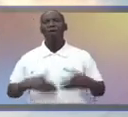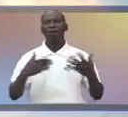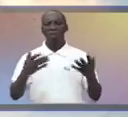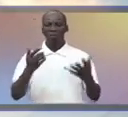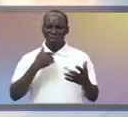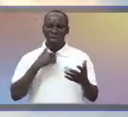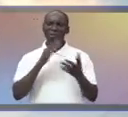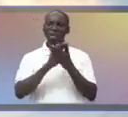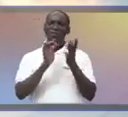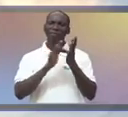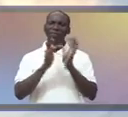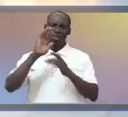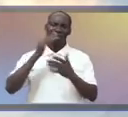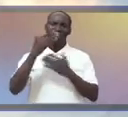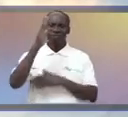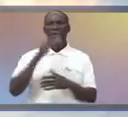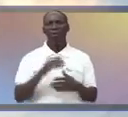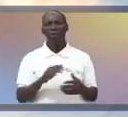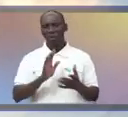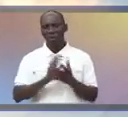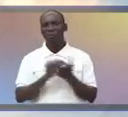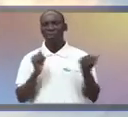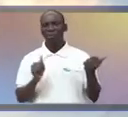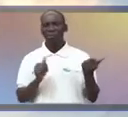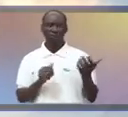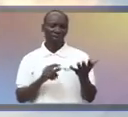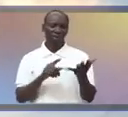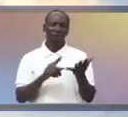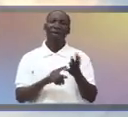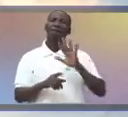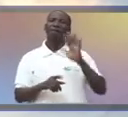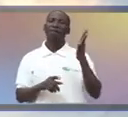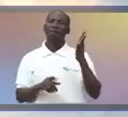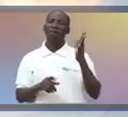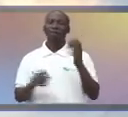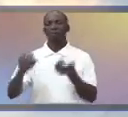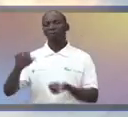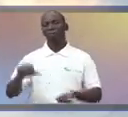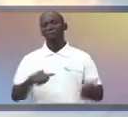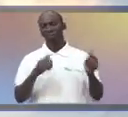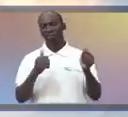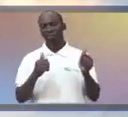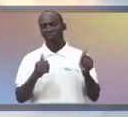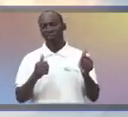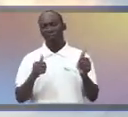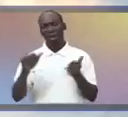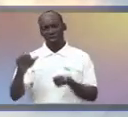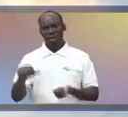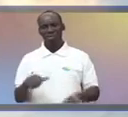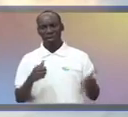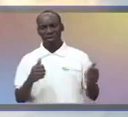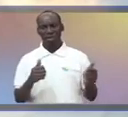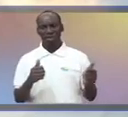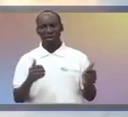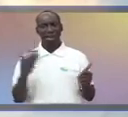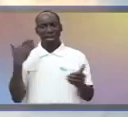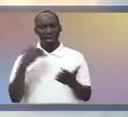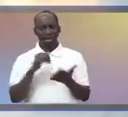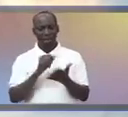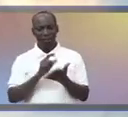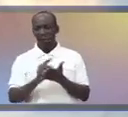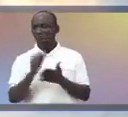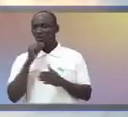wujidi se yesu kristo e yankopon ba na mo etoso num no aye esubo esubo ene egusu aye kenkan ho